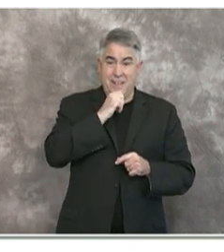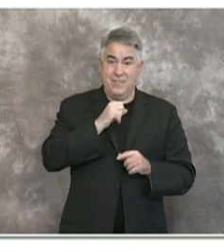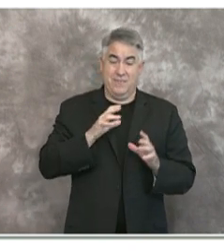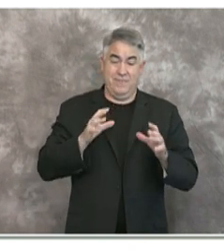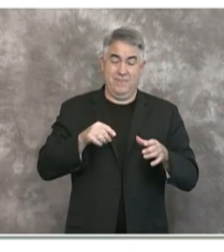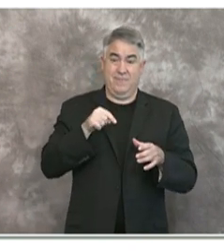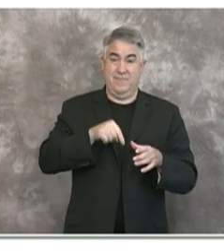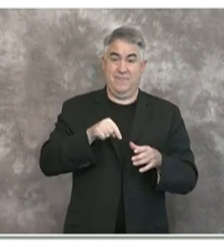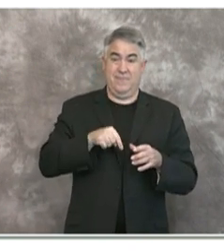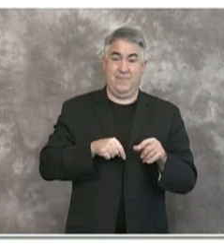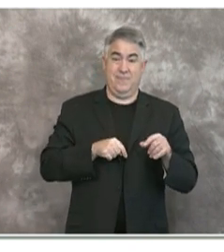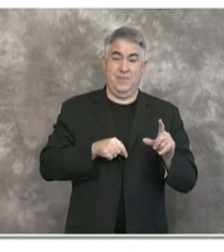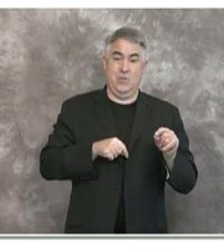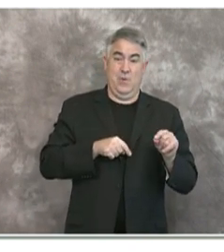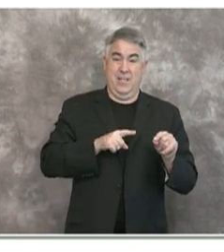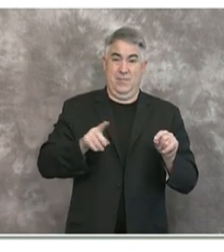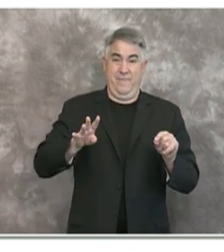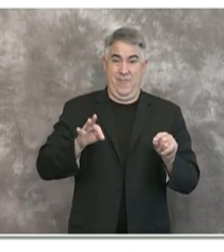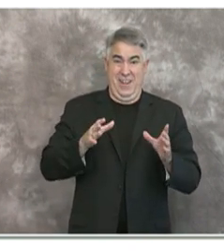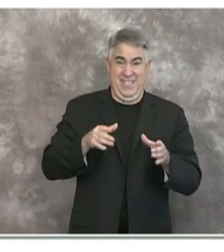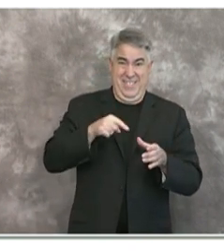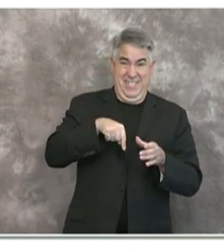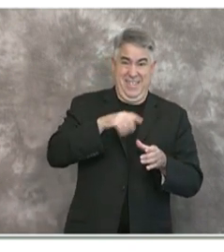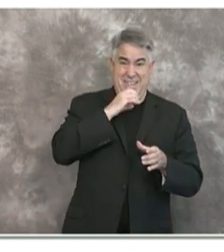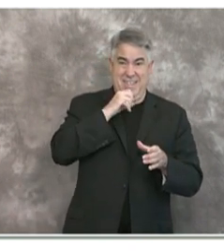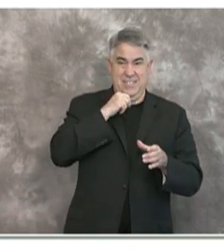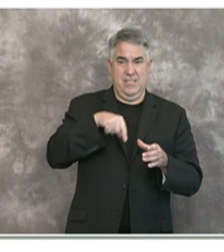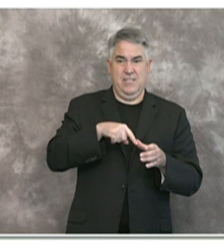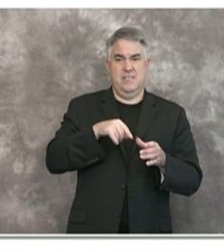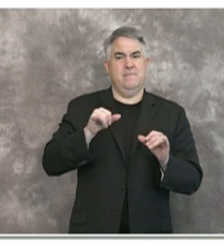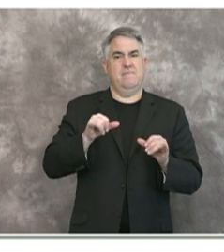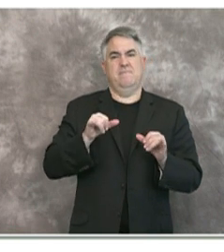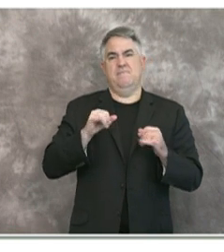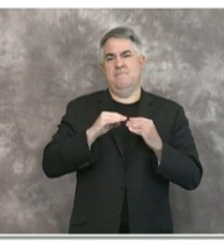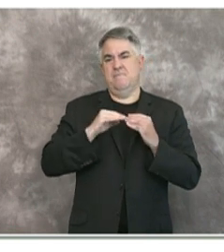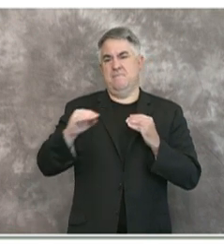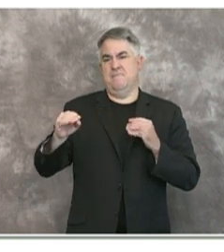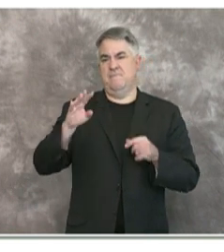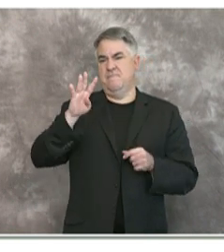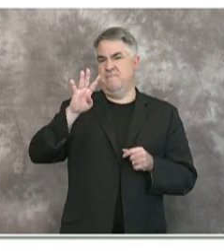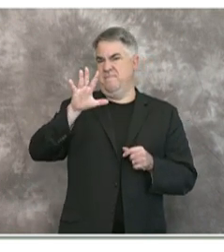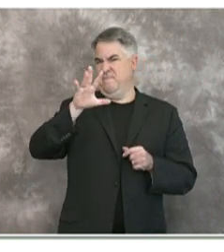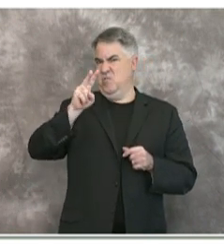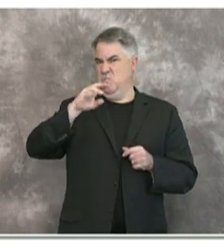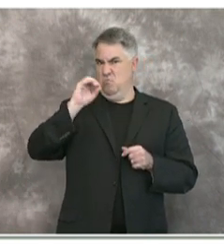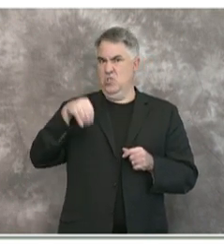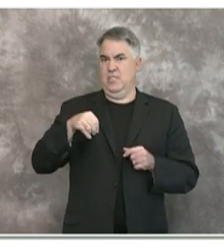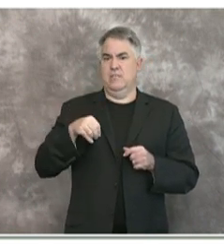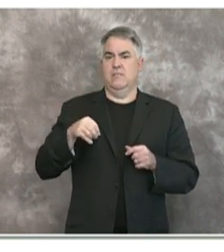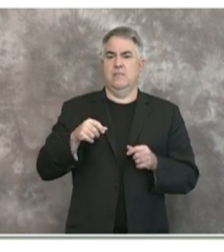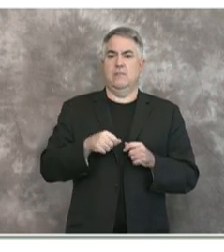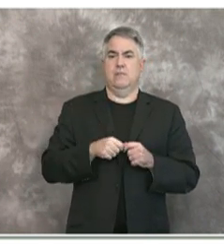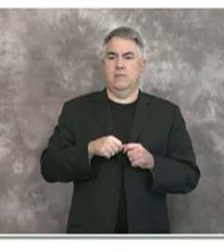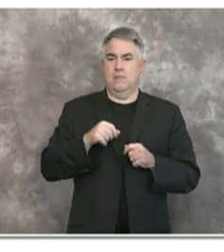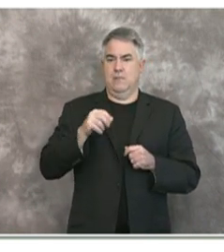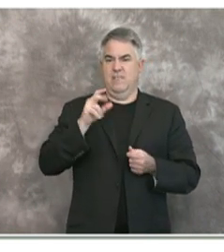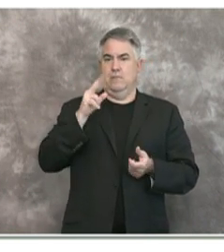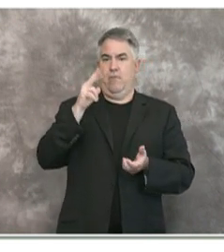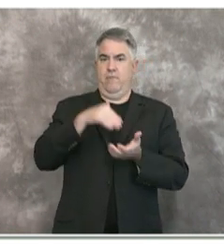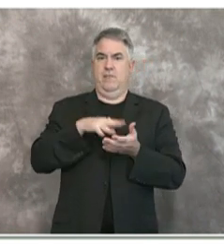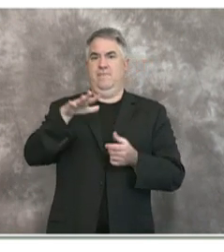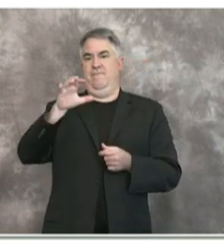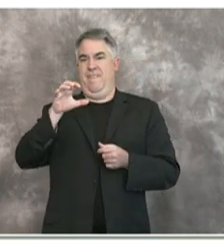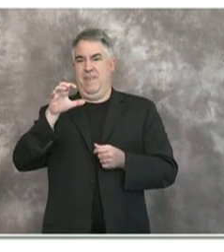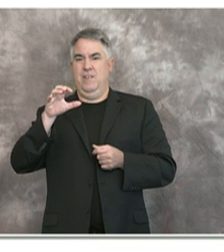49 years of age also is very similar at 52%, which represents